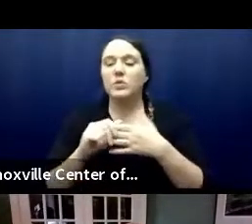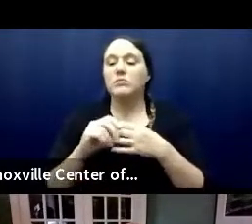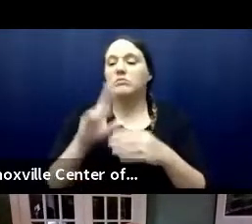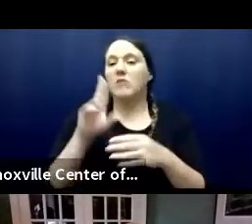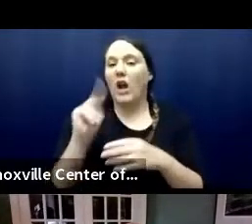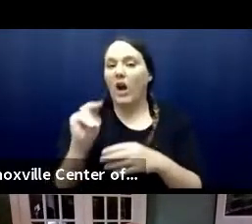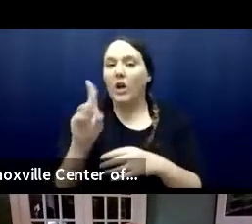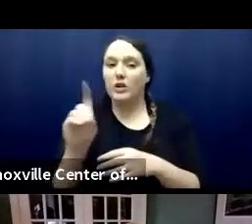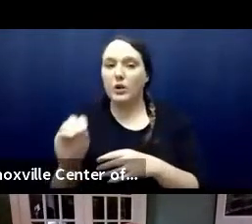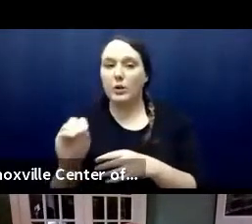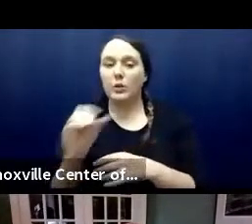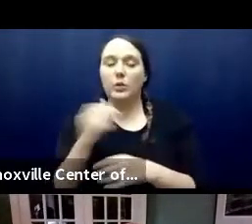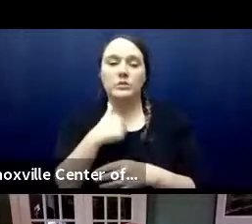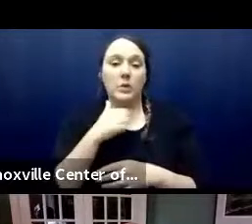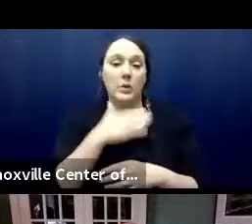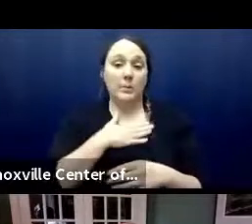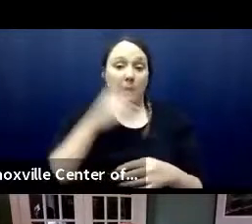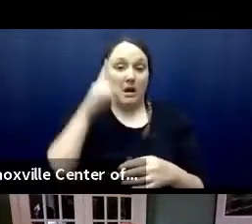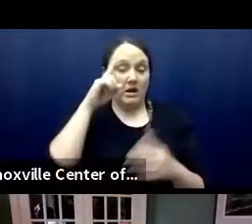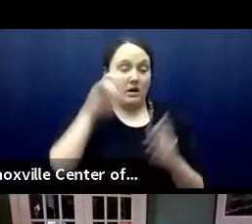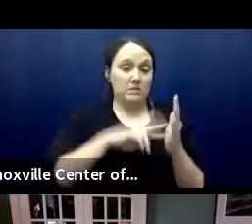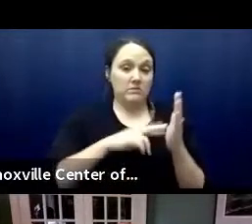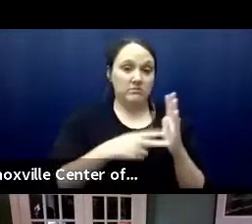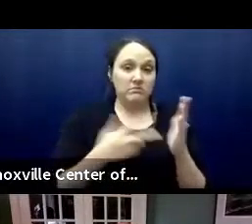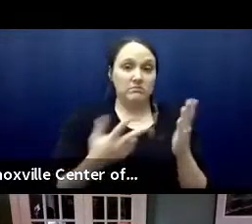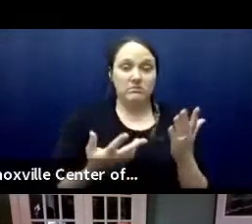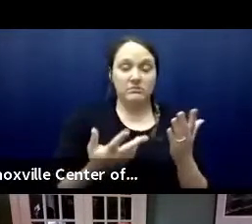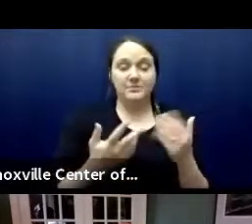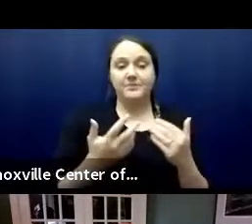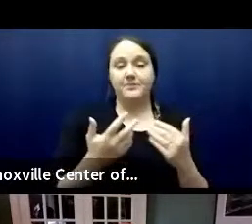do not intend, even if I'm able to